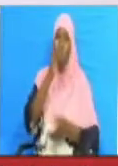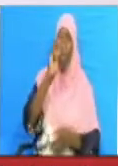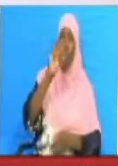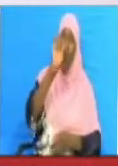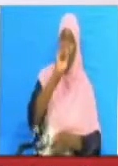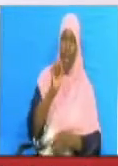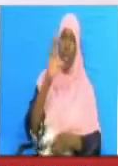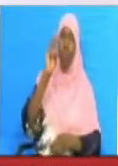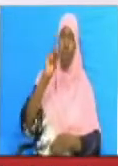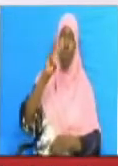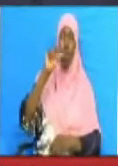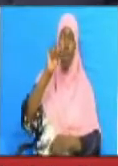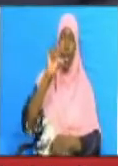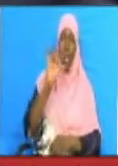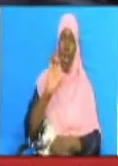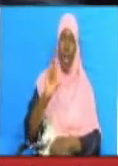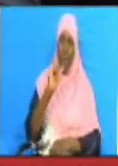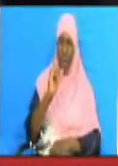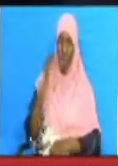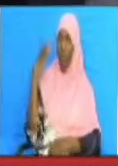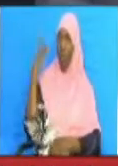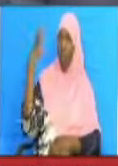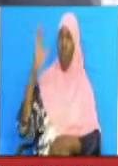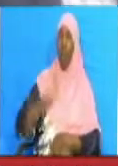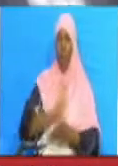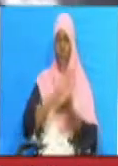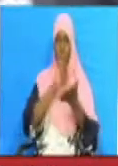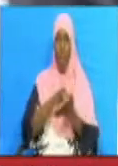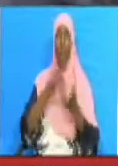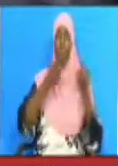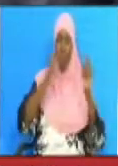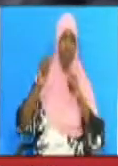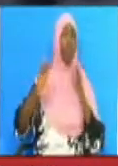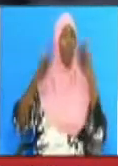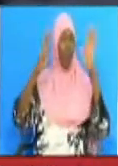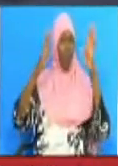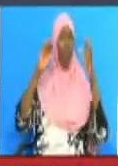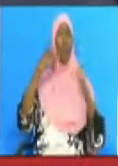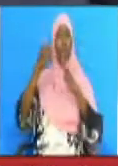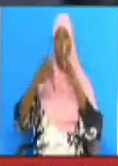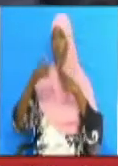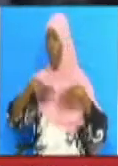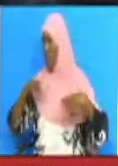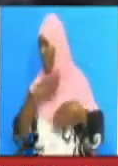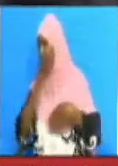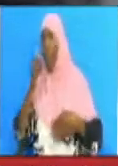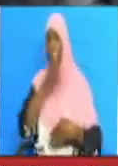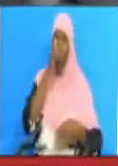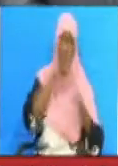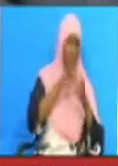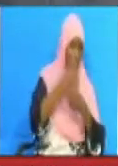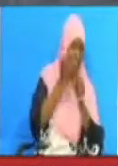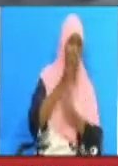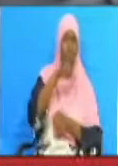mwenyekiti wa kamati ya afya ya bodi hiyo, amesifia juhudi zinazowekwa na viwanda na watu binafsi nchini katika kutengeneza vifaa